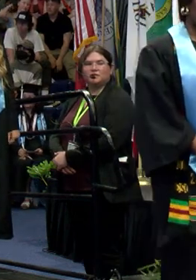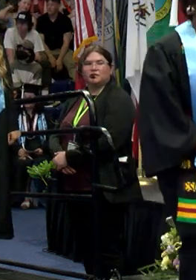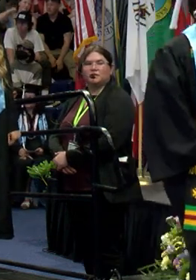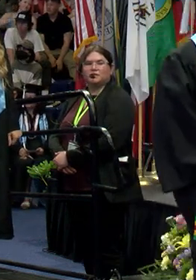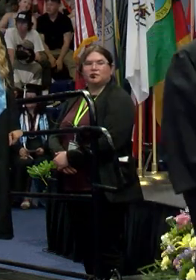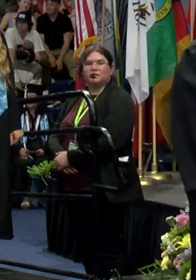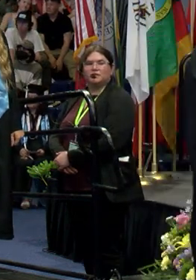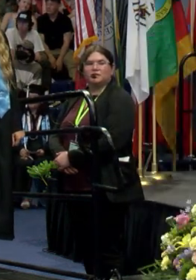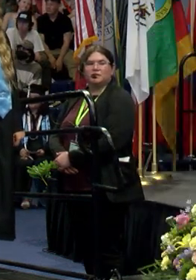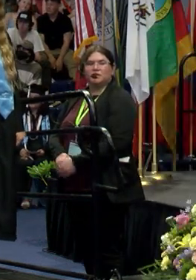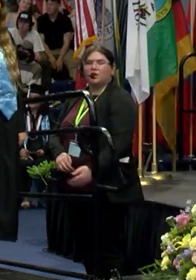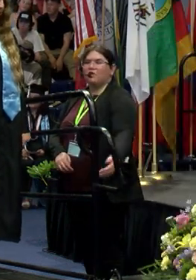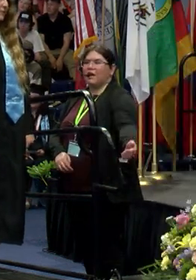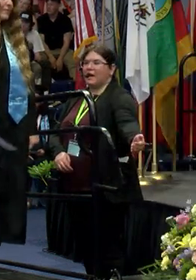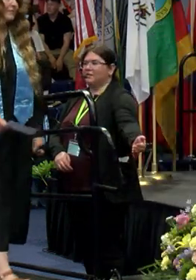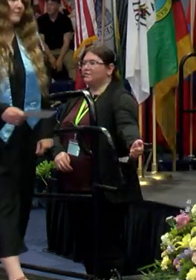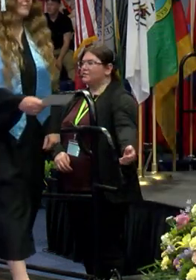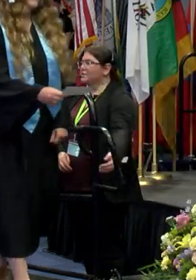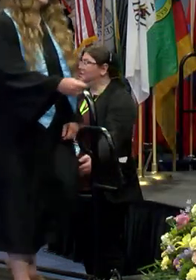Rachel Letzway Ajay.